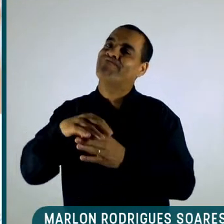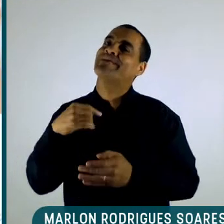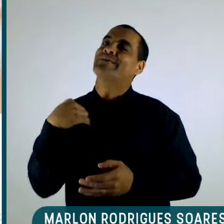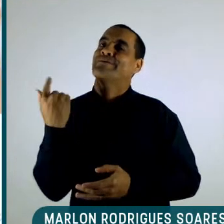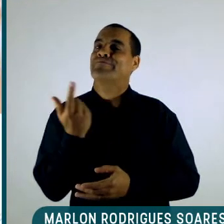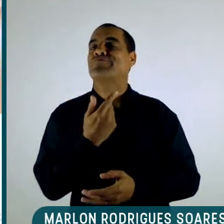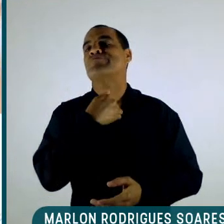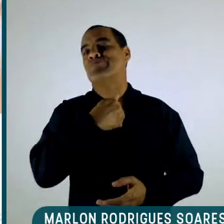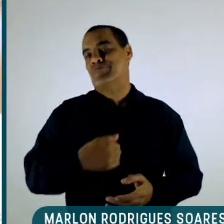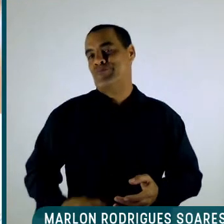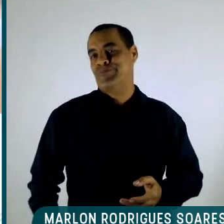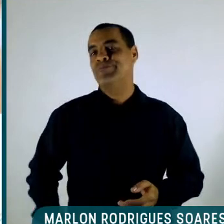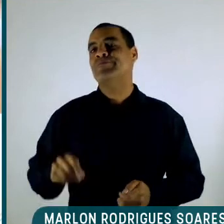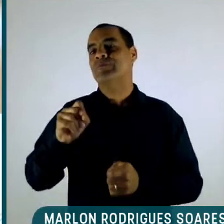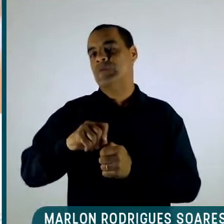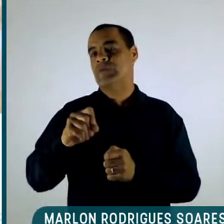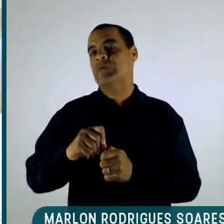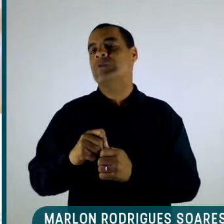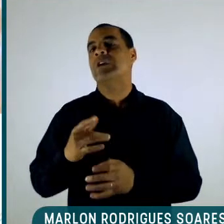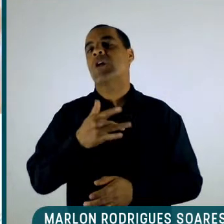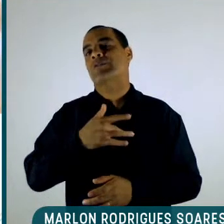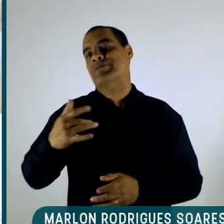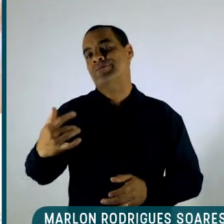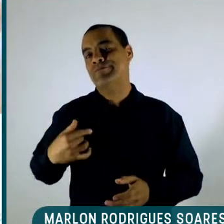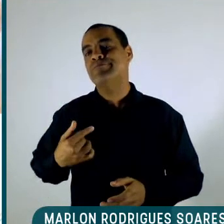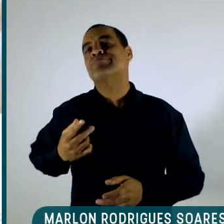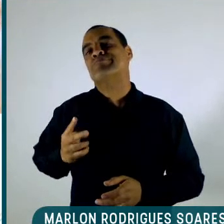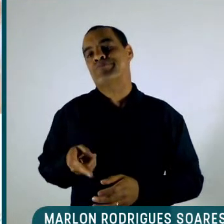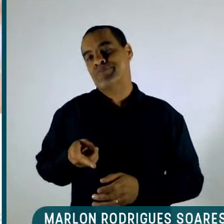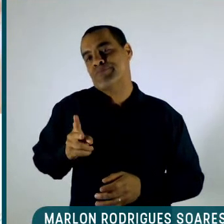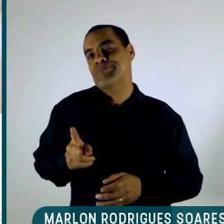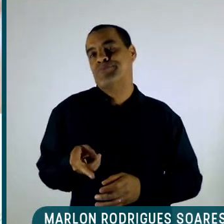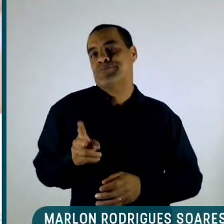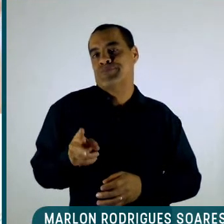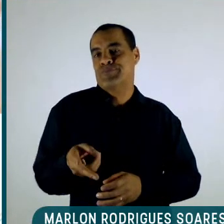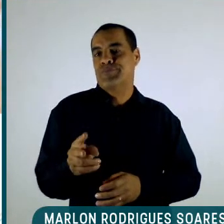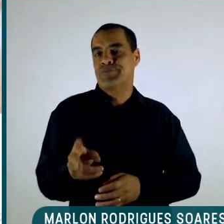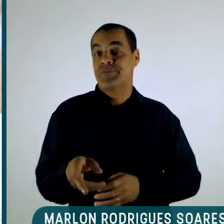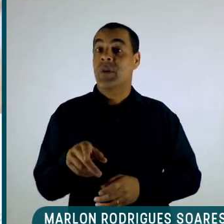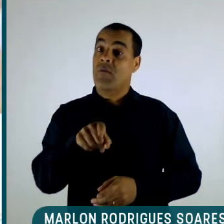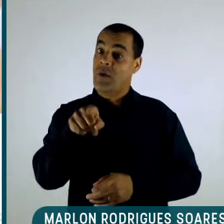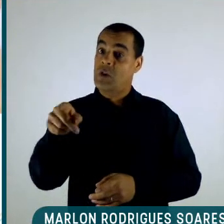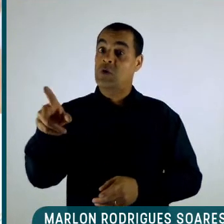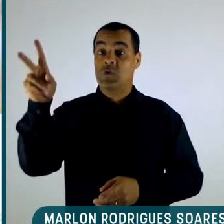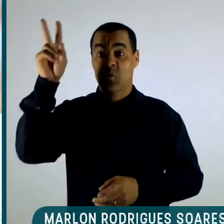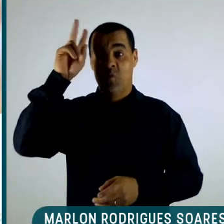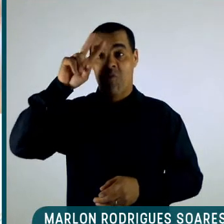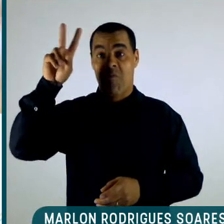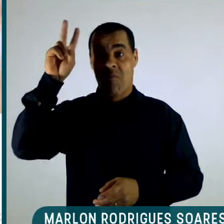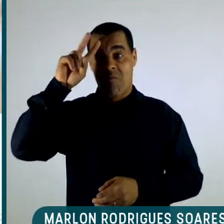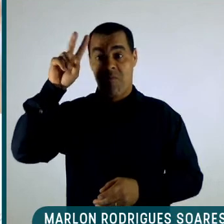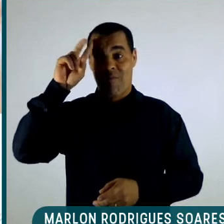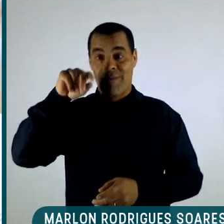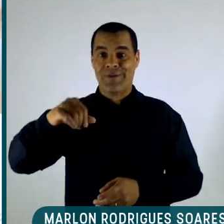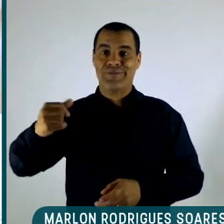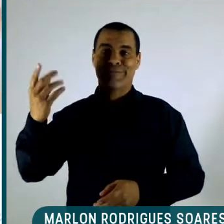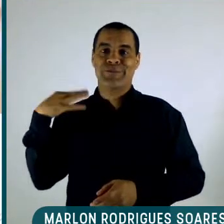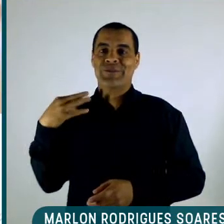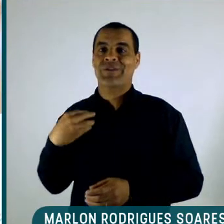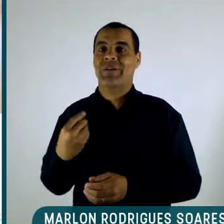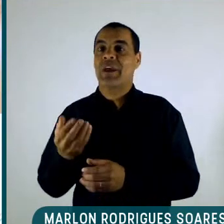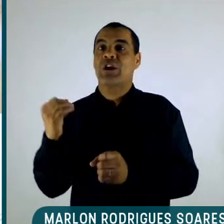the misgovernment that the politicians, our governing authorities have